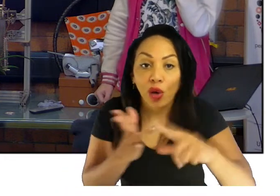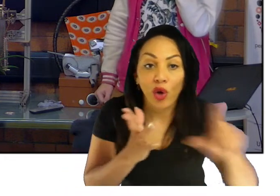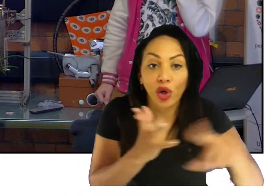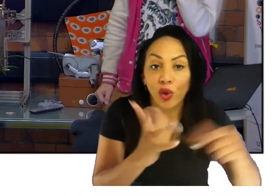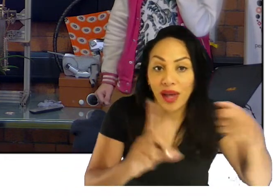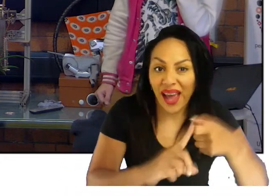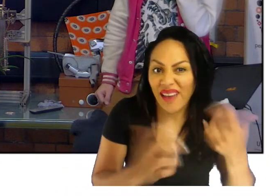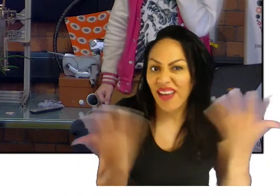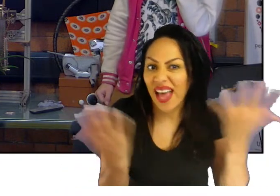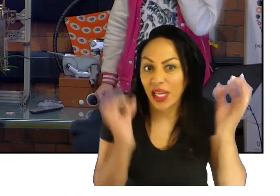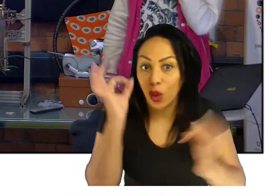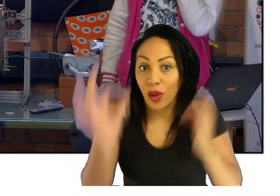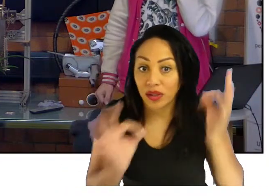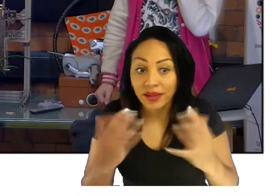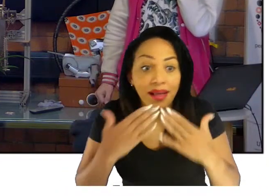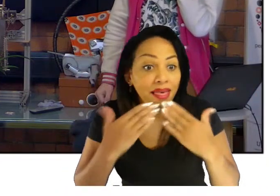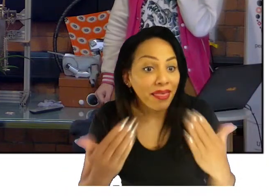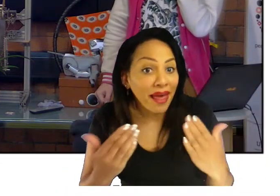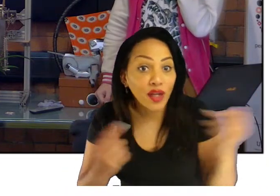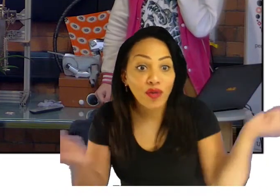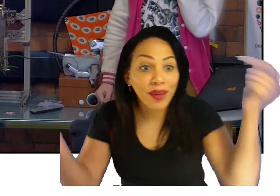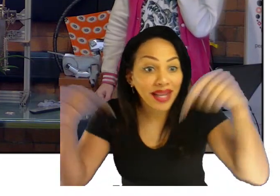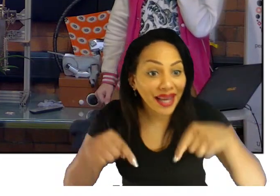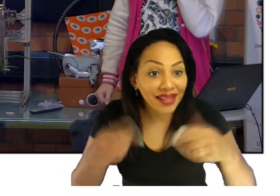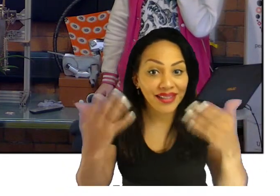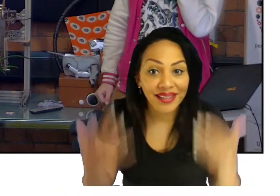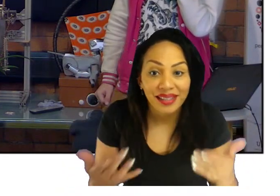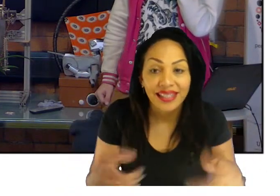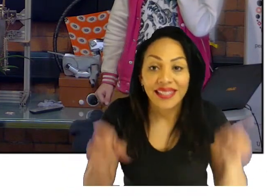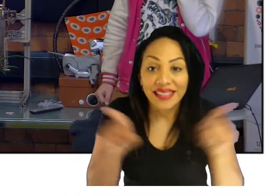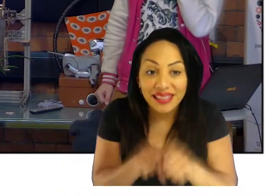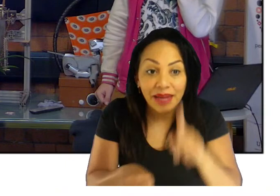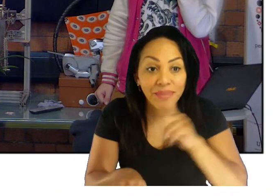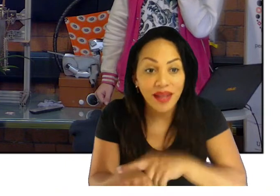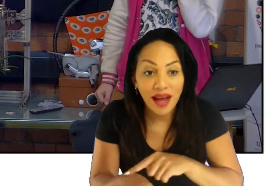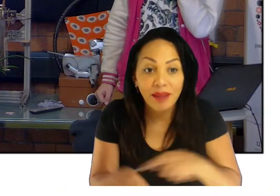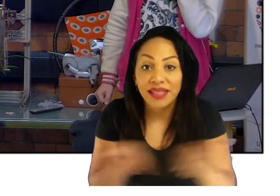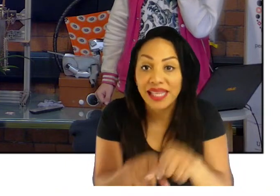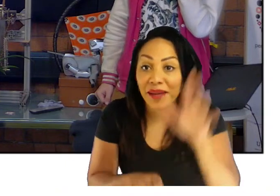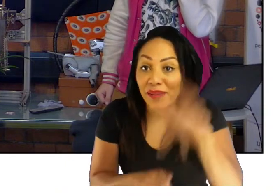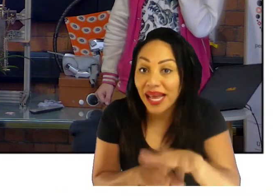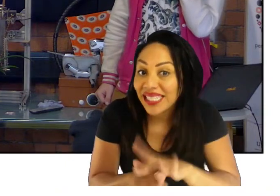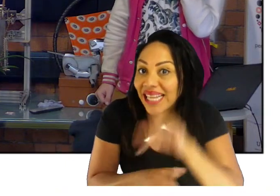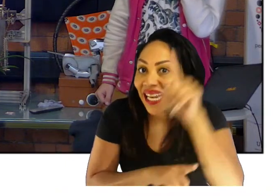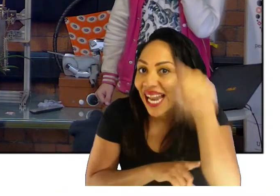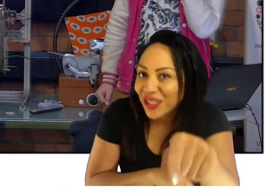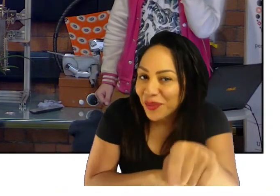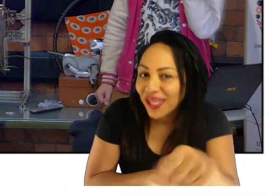Thanks for being here today. We'll see you all same time, same place next week. Thank you.